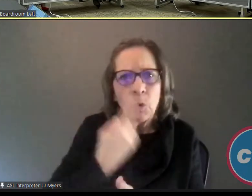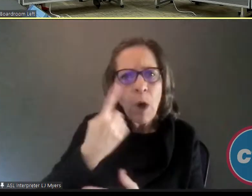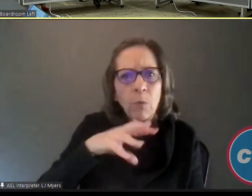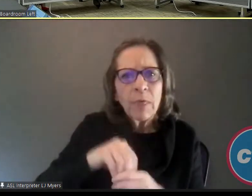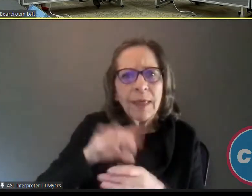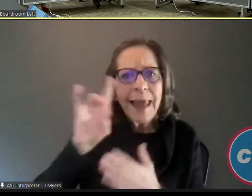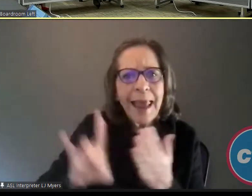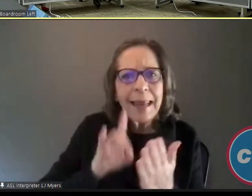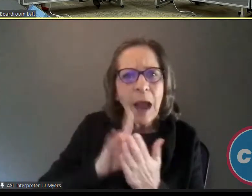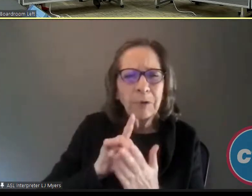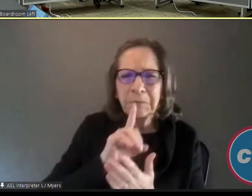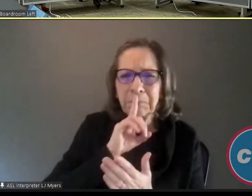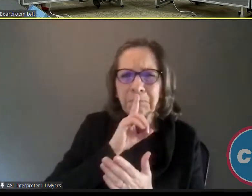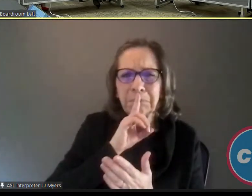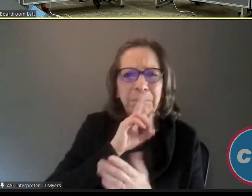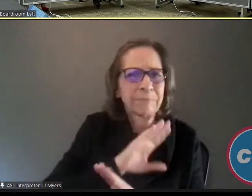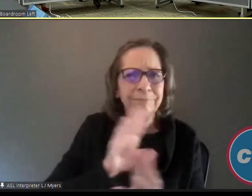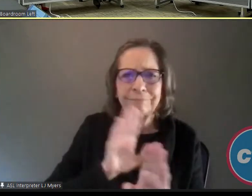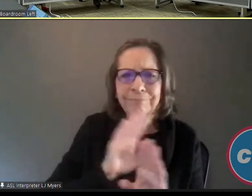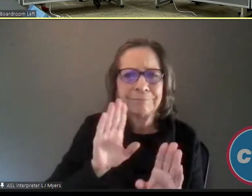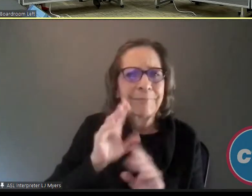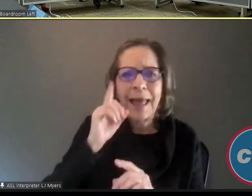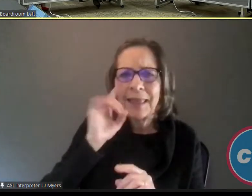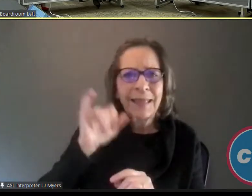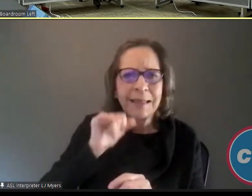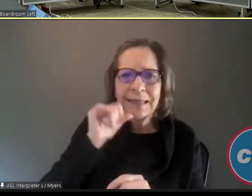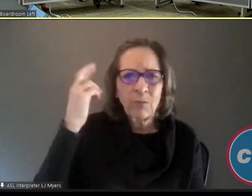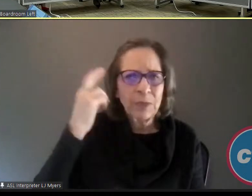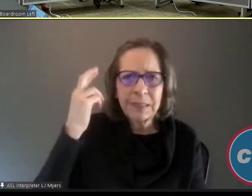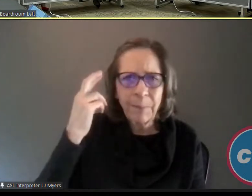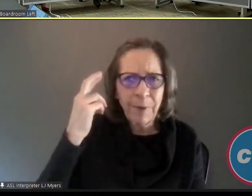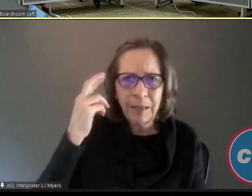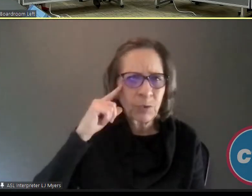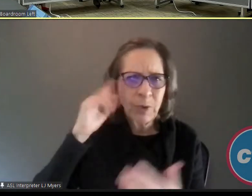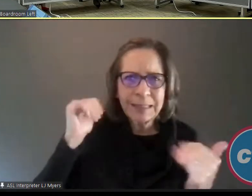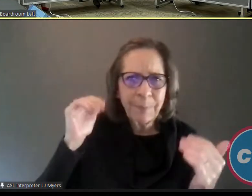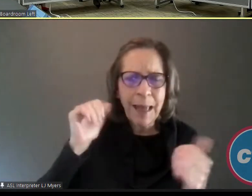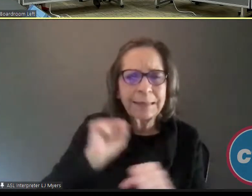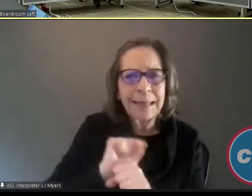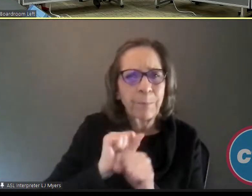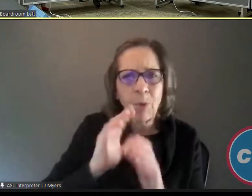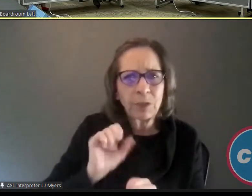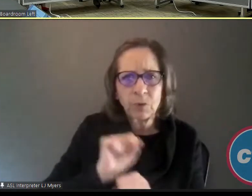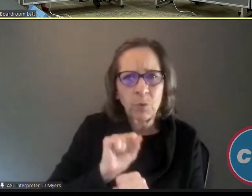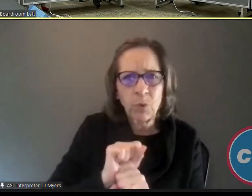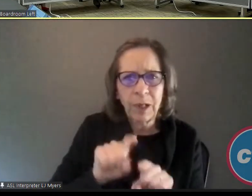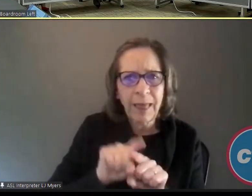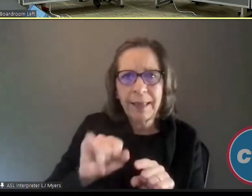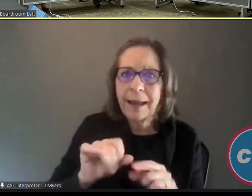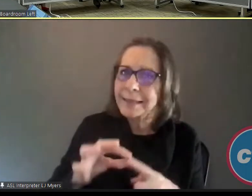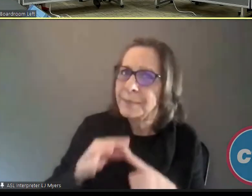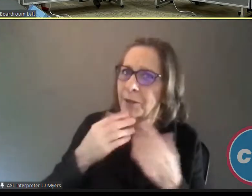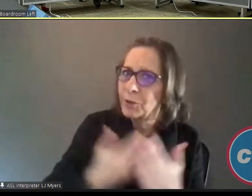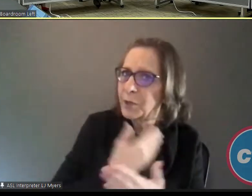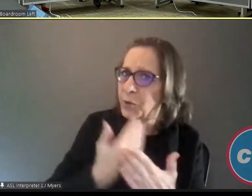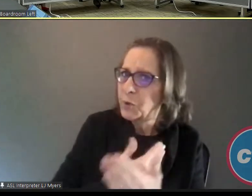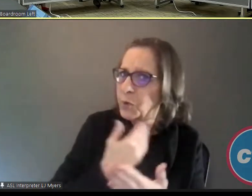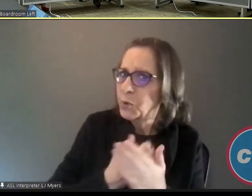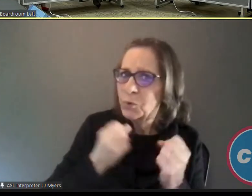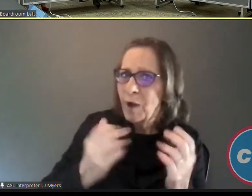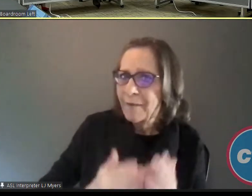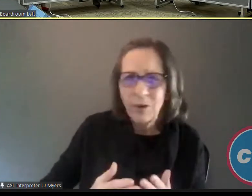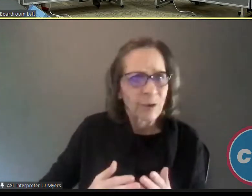hours. I think it's unreasonable to expect that out of employees, especially new ones. You know, I don't blame